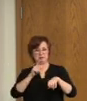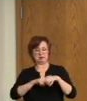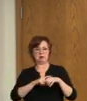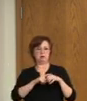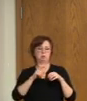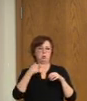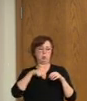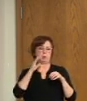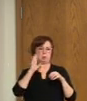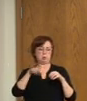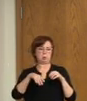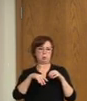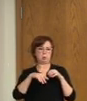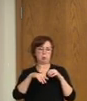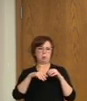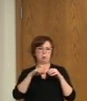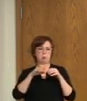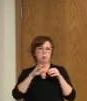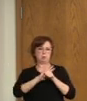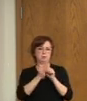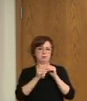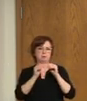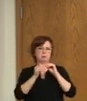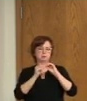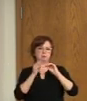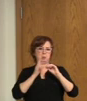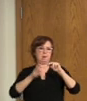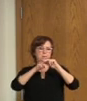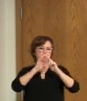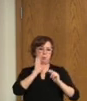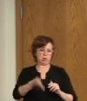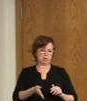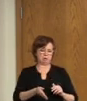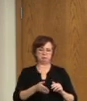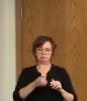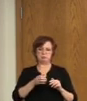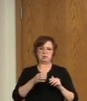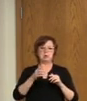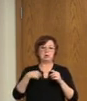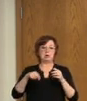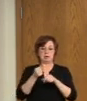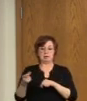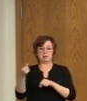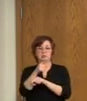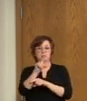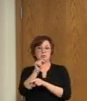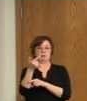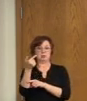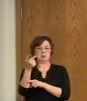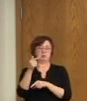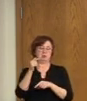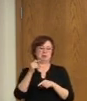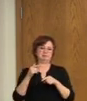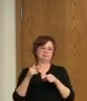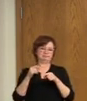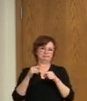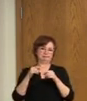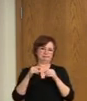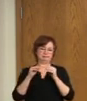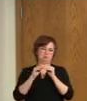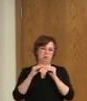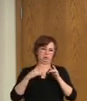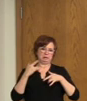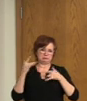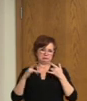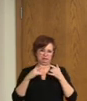2021 will be a much better year as we get more and more of our population vaccinated and life begins to return